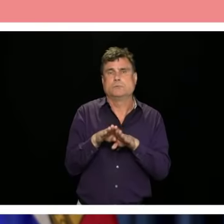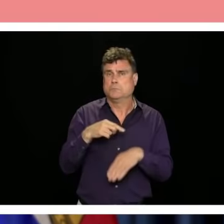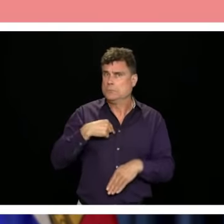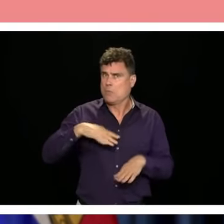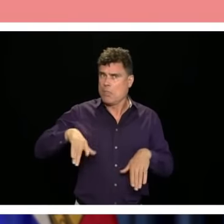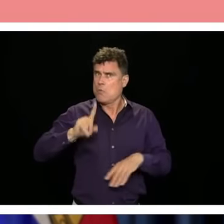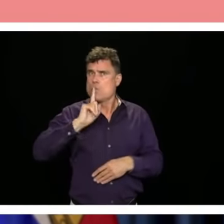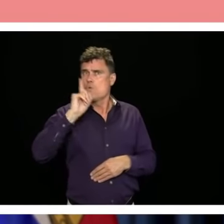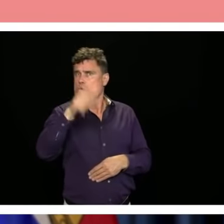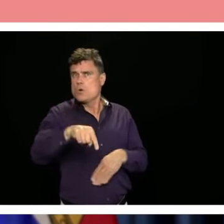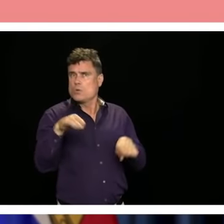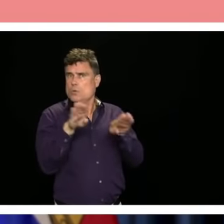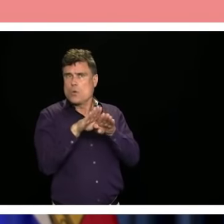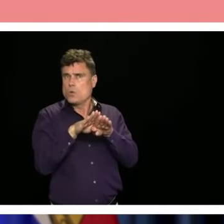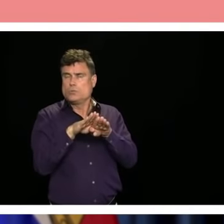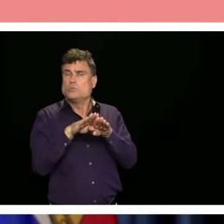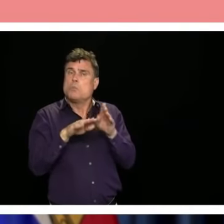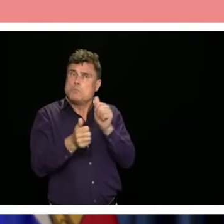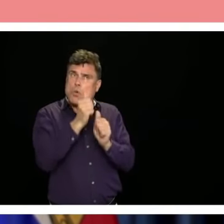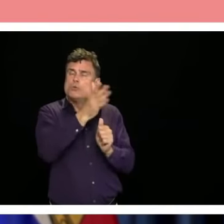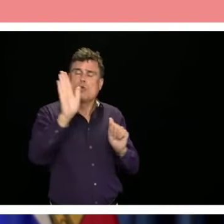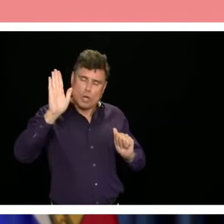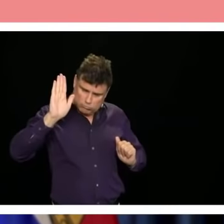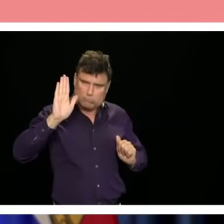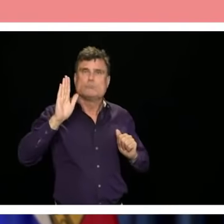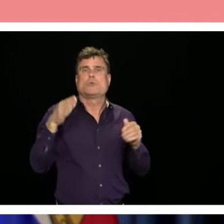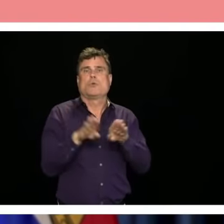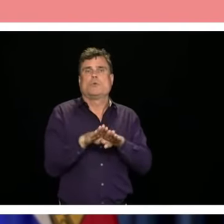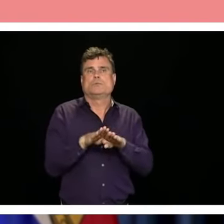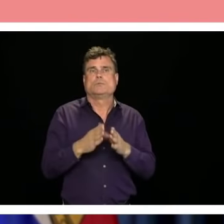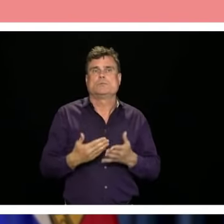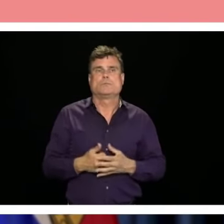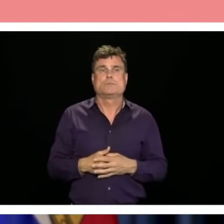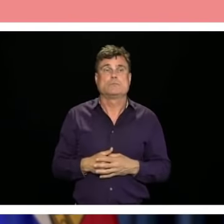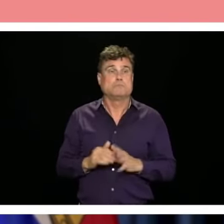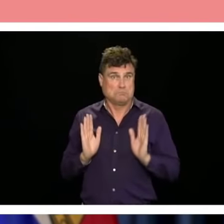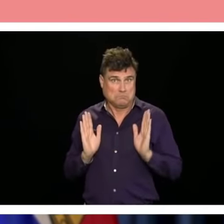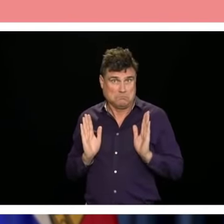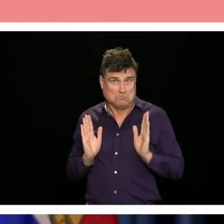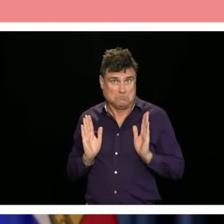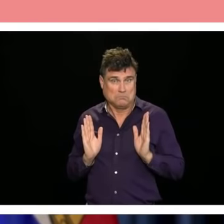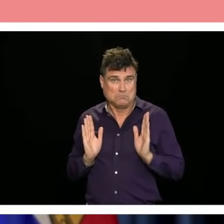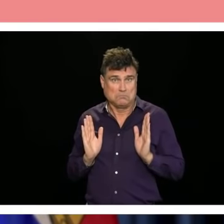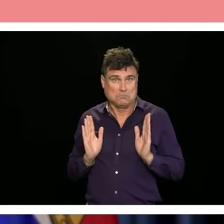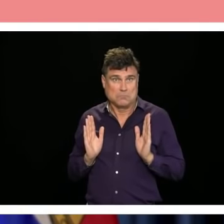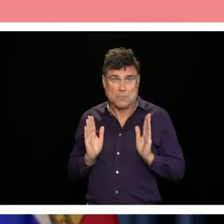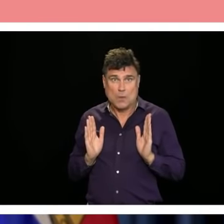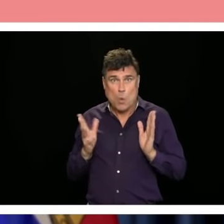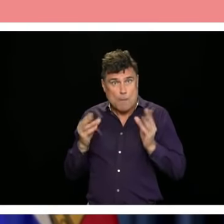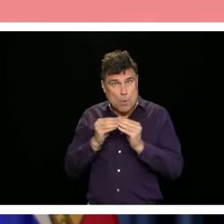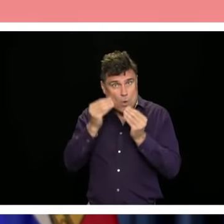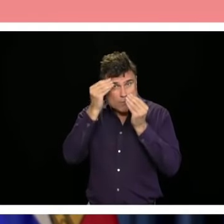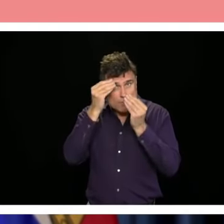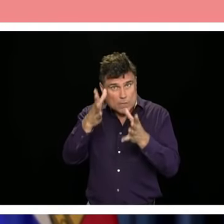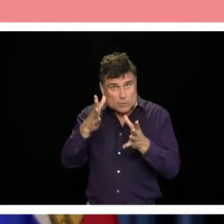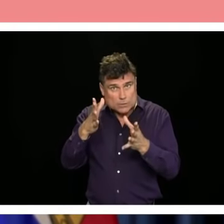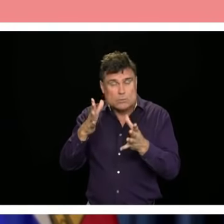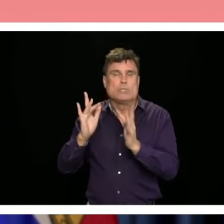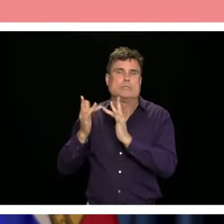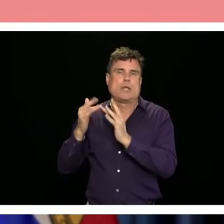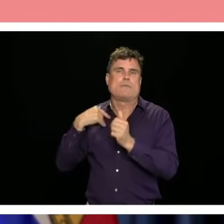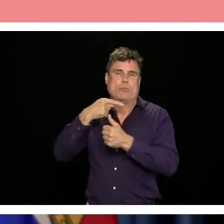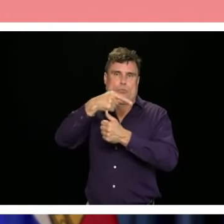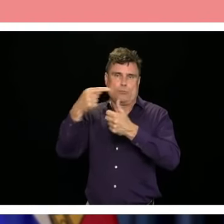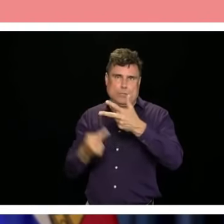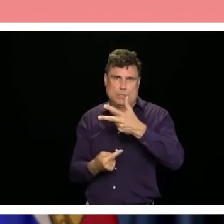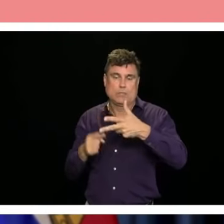a time when this and that will happen. But what we're going to do is continue to follow the evidence. That's what we've learned. That's what worked. And I think